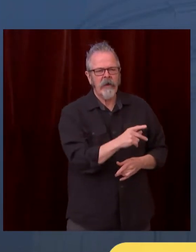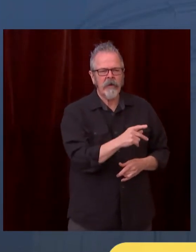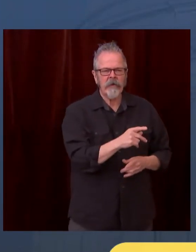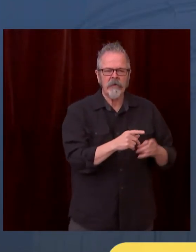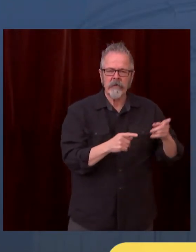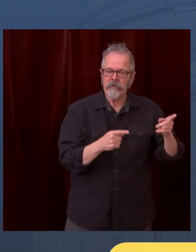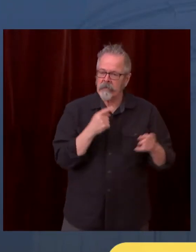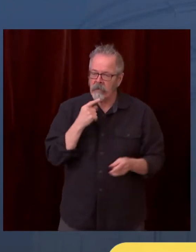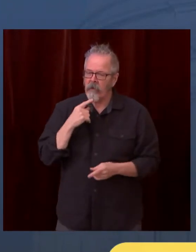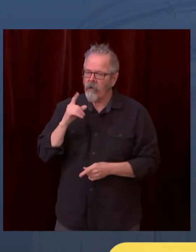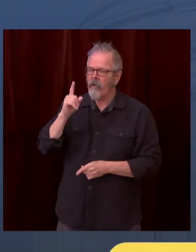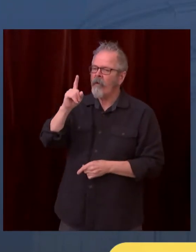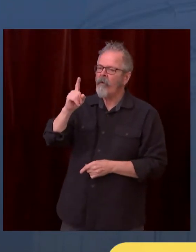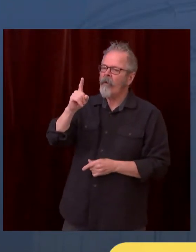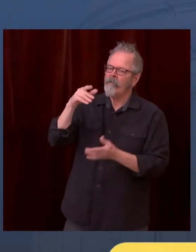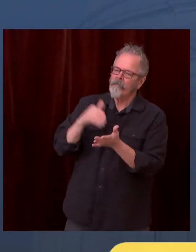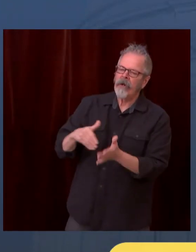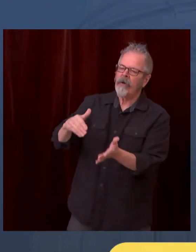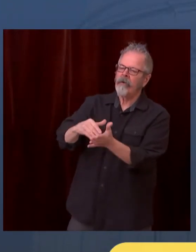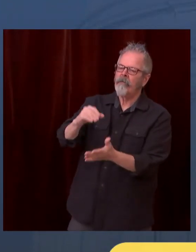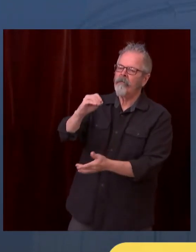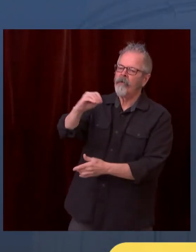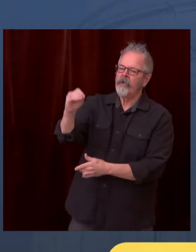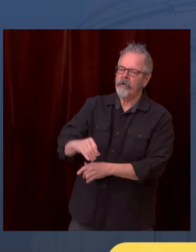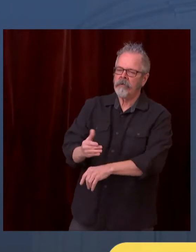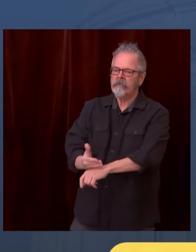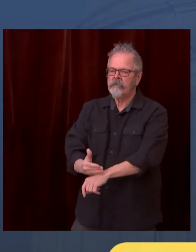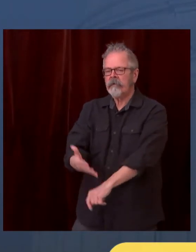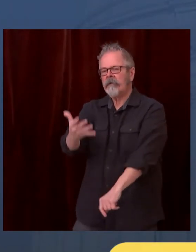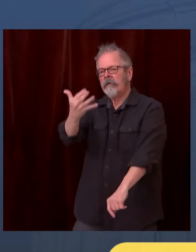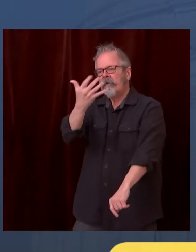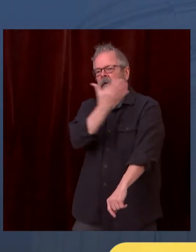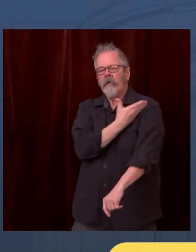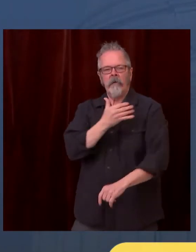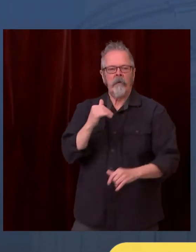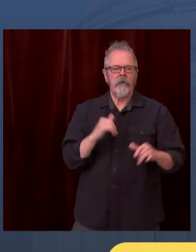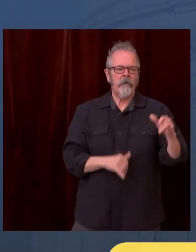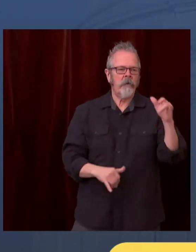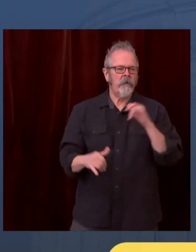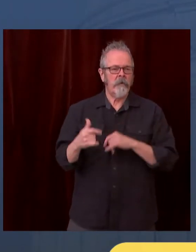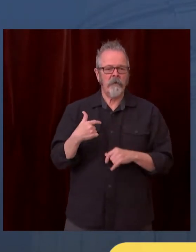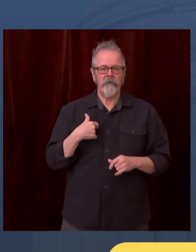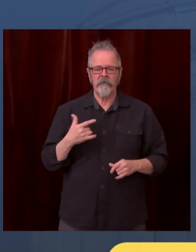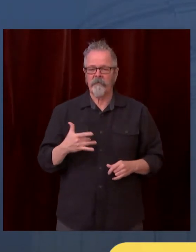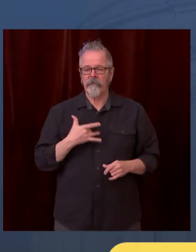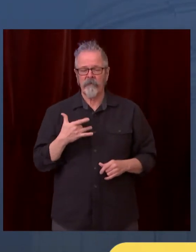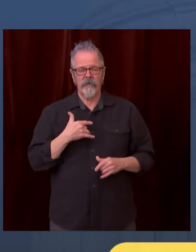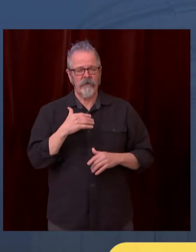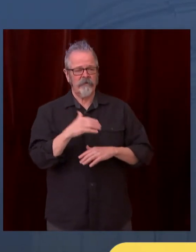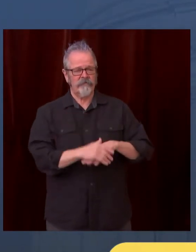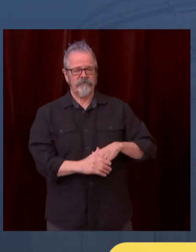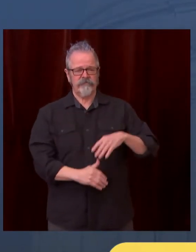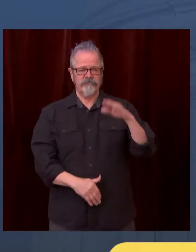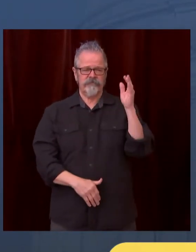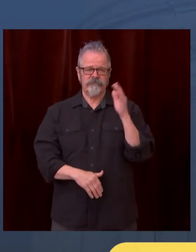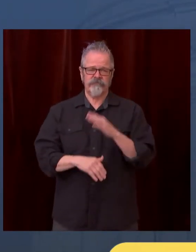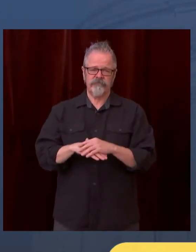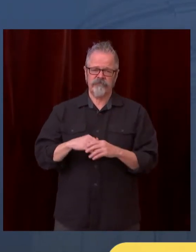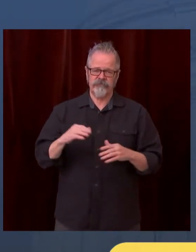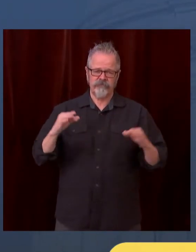because they've been able to use these hybrid models. Now, I say this, I hope educators look at this issue, because I know that there's